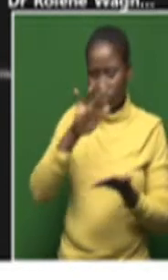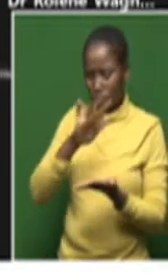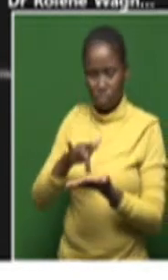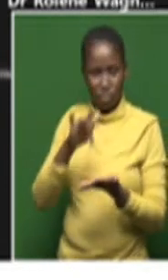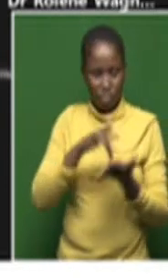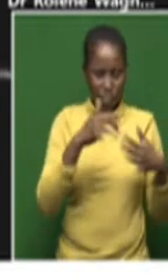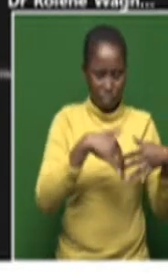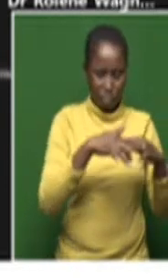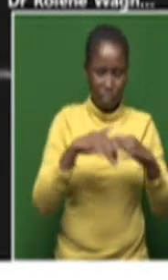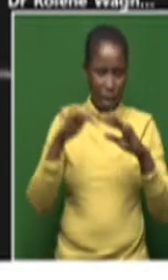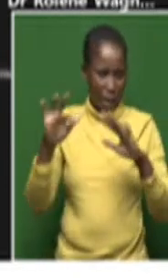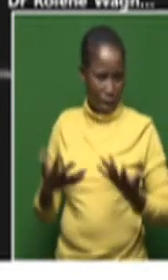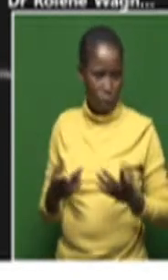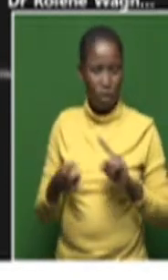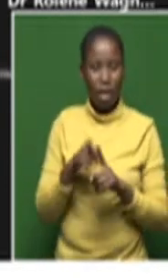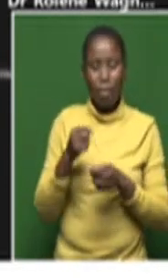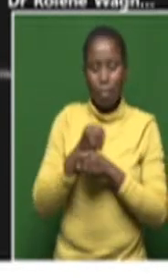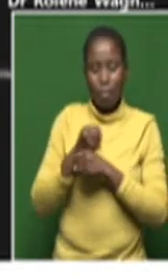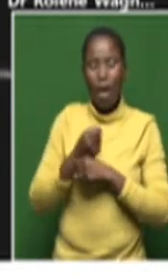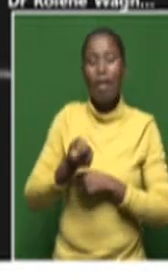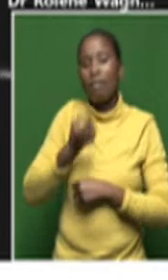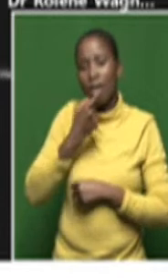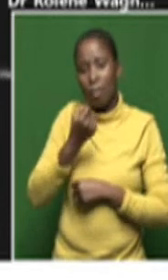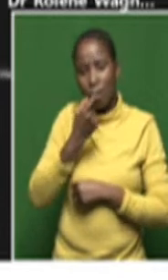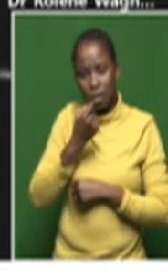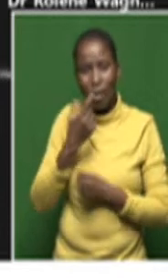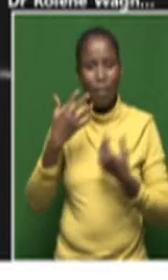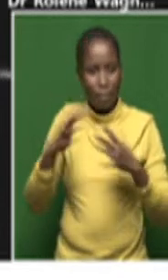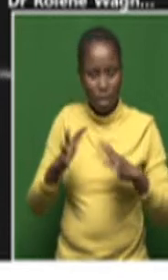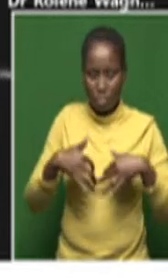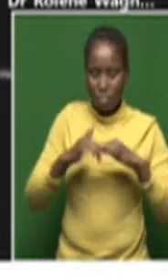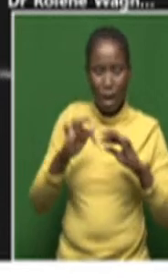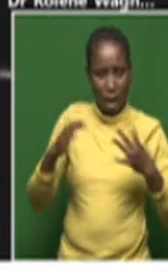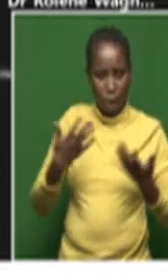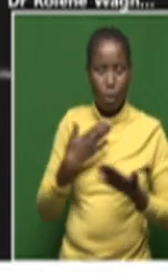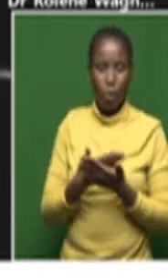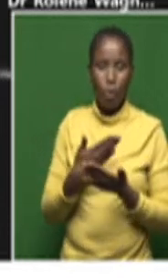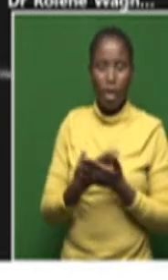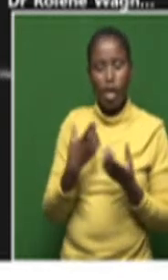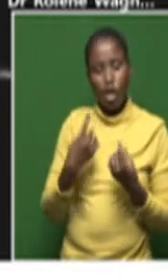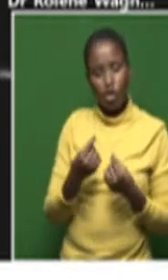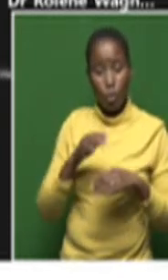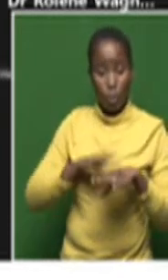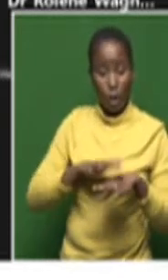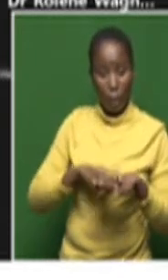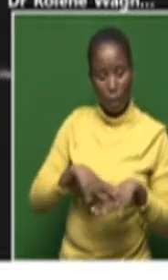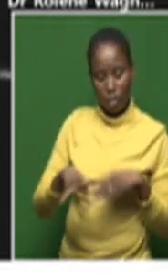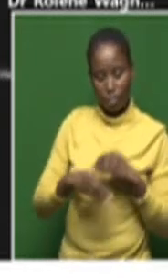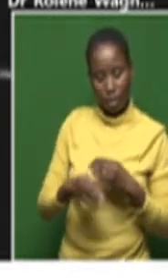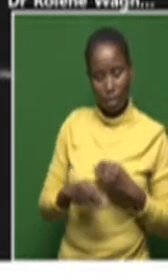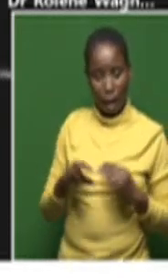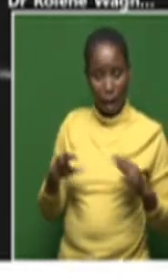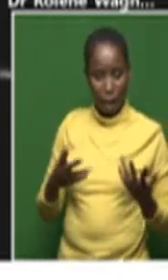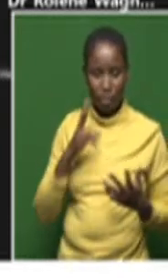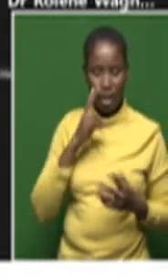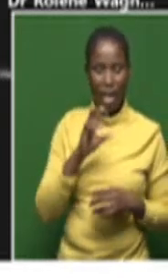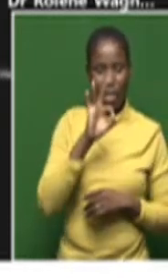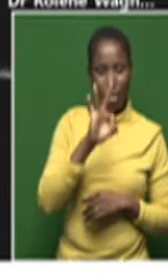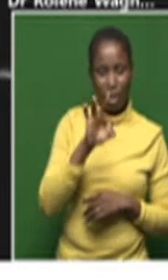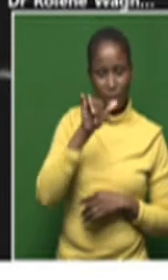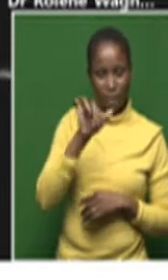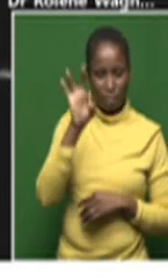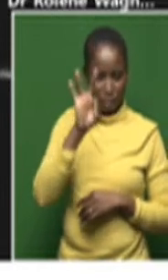clinics and the pharmacies by doing a number of other activities. And so you'll see that 36% of